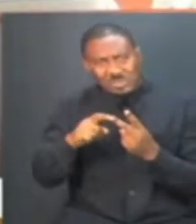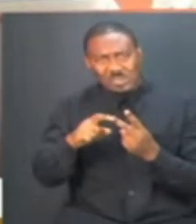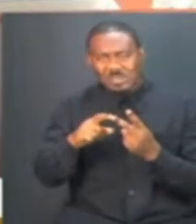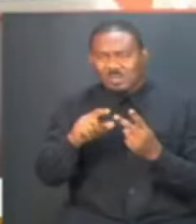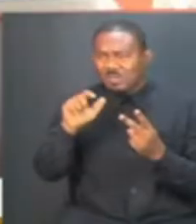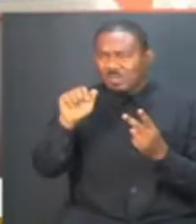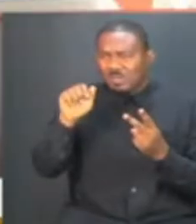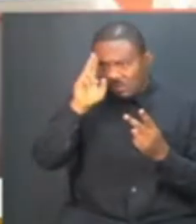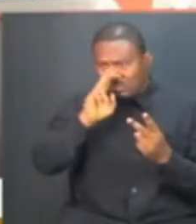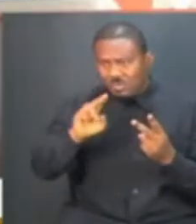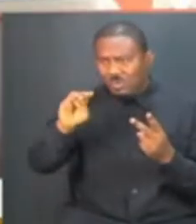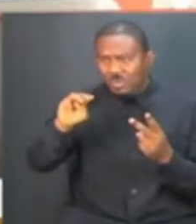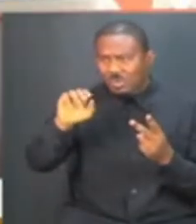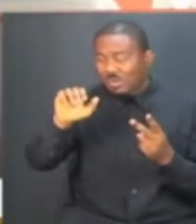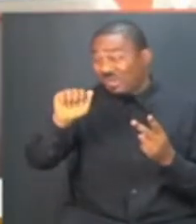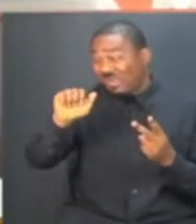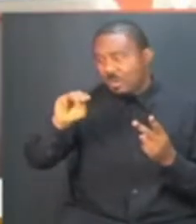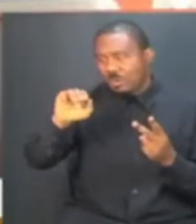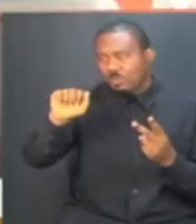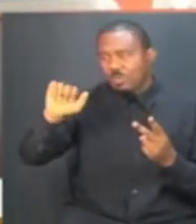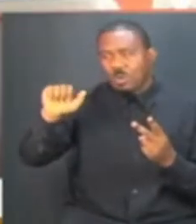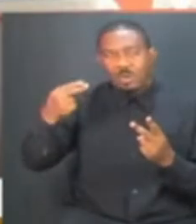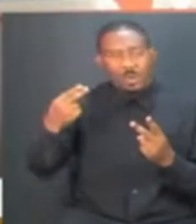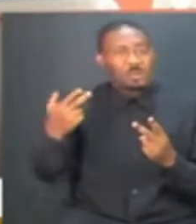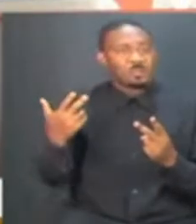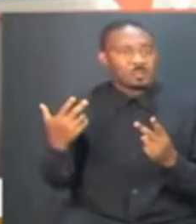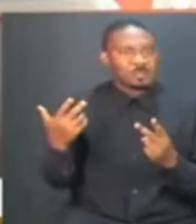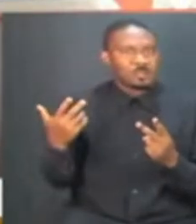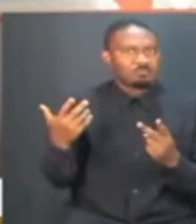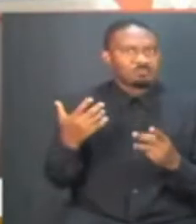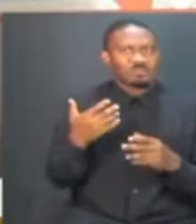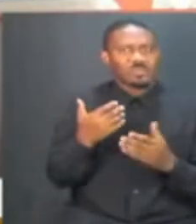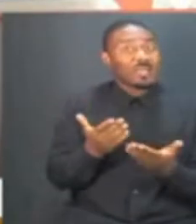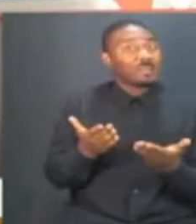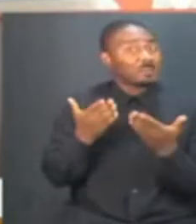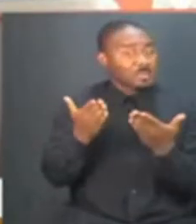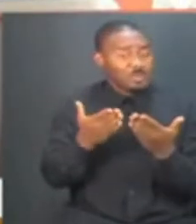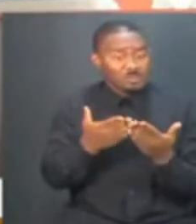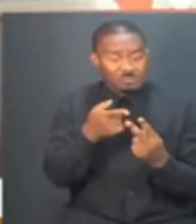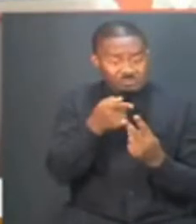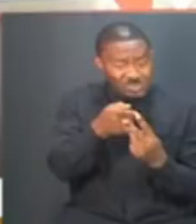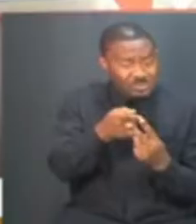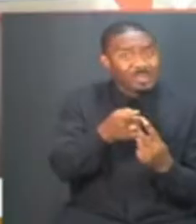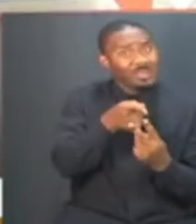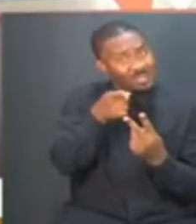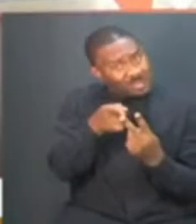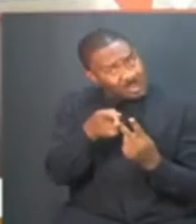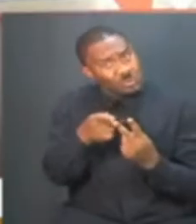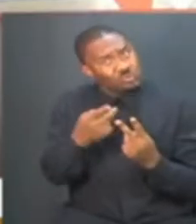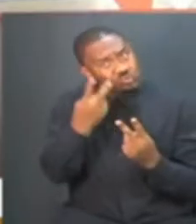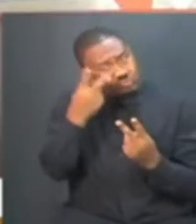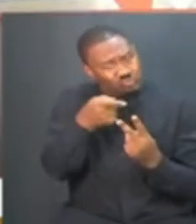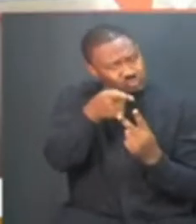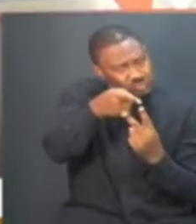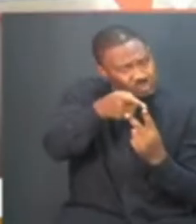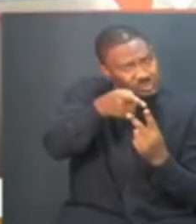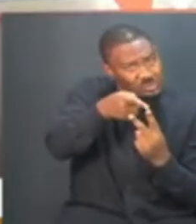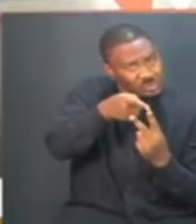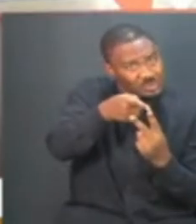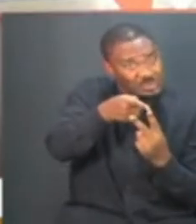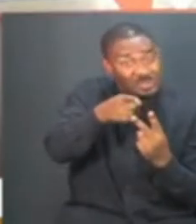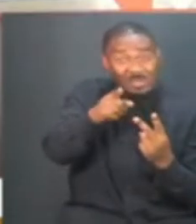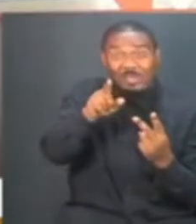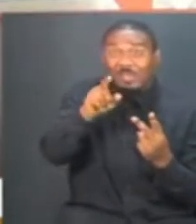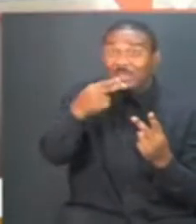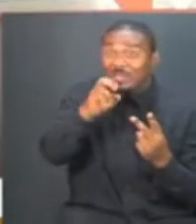statements. We take the 2 statements. We take the one that stands in the name of the Honorable Intosu,